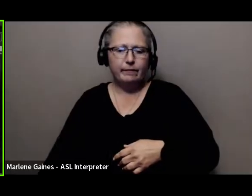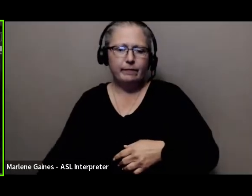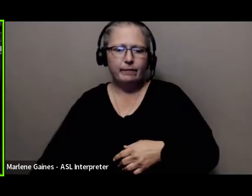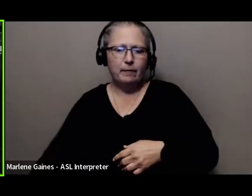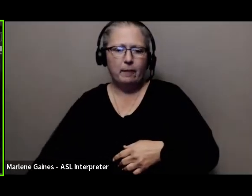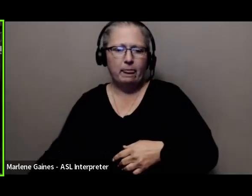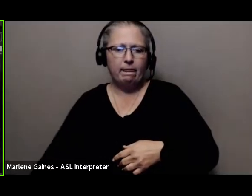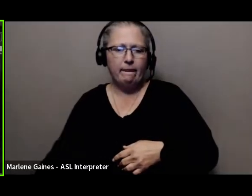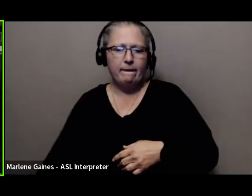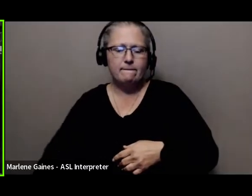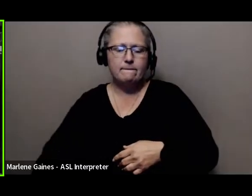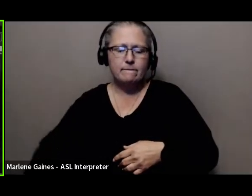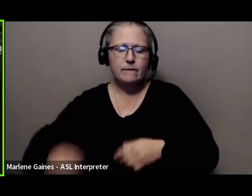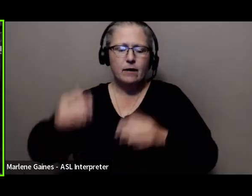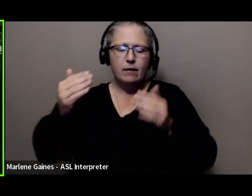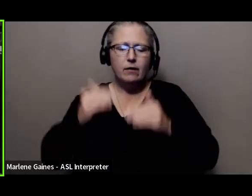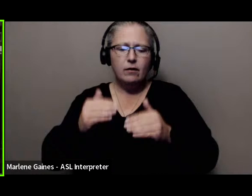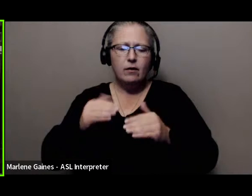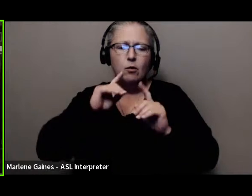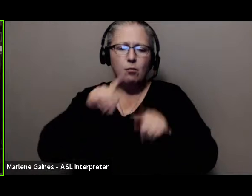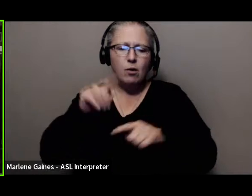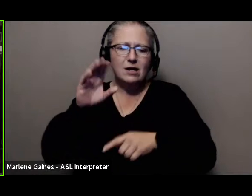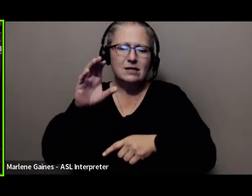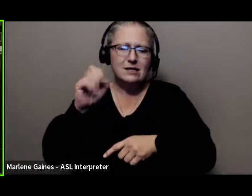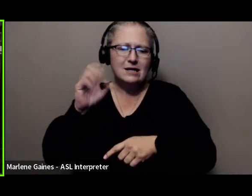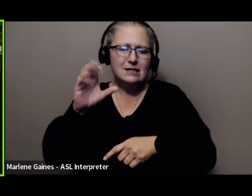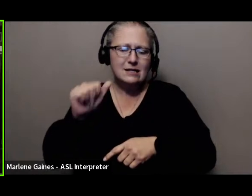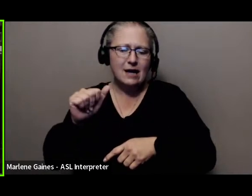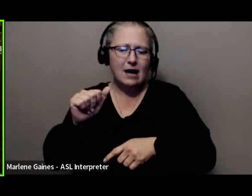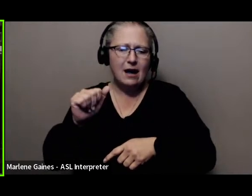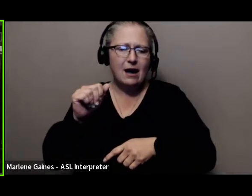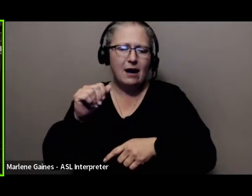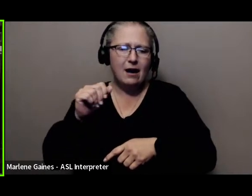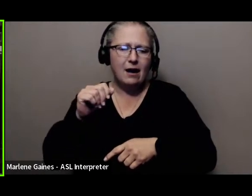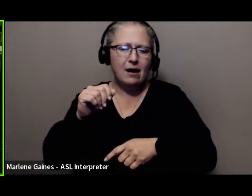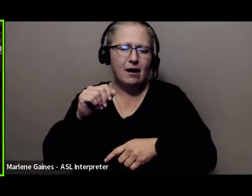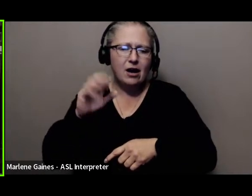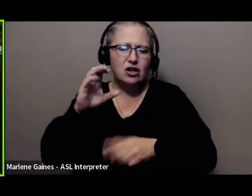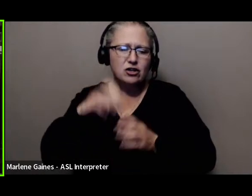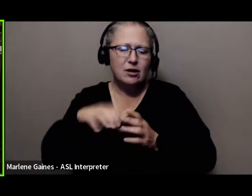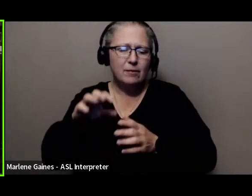of the CSTA, Chapter 519 rep, Ms. Clemens.